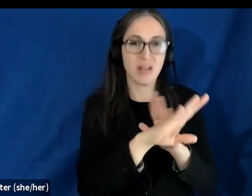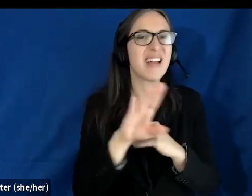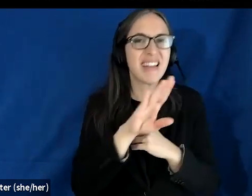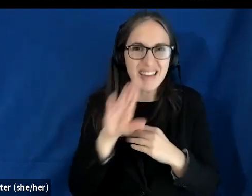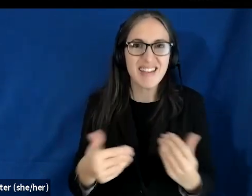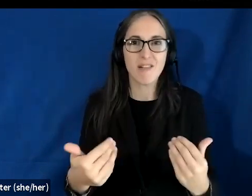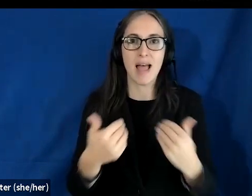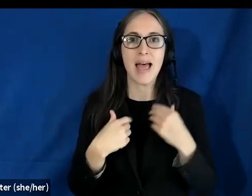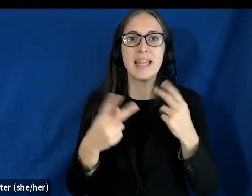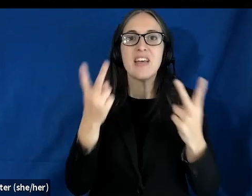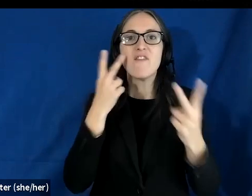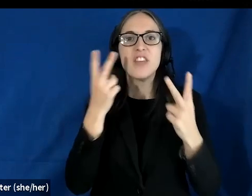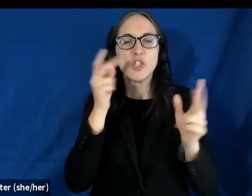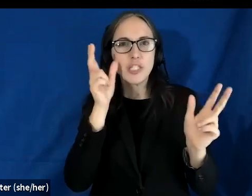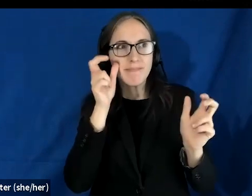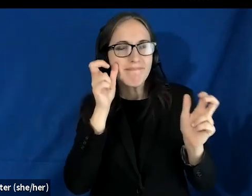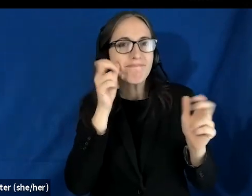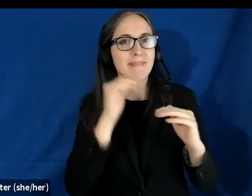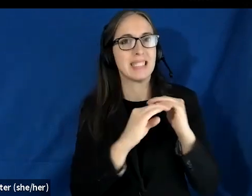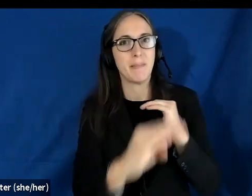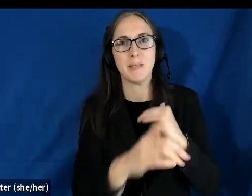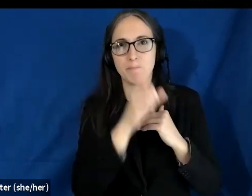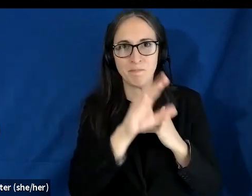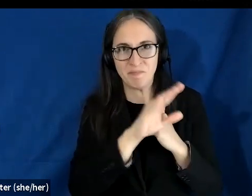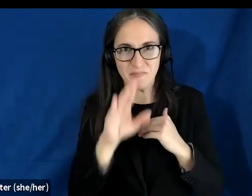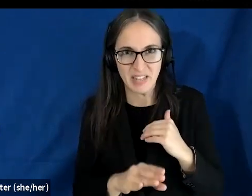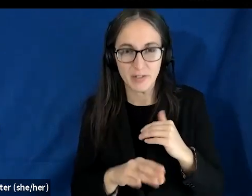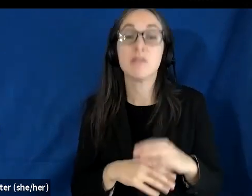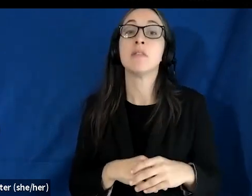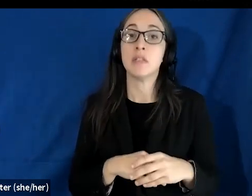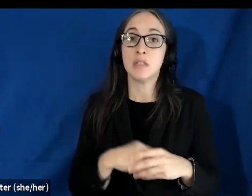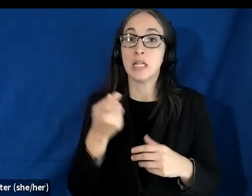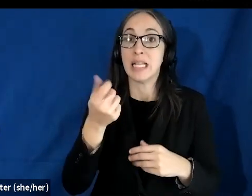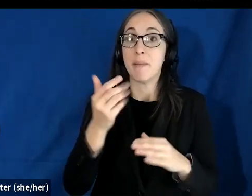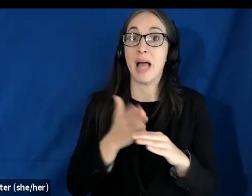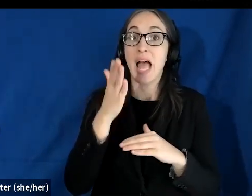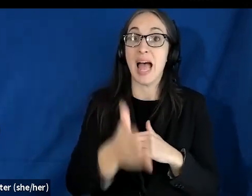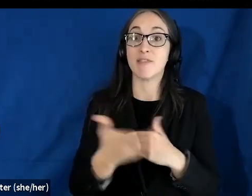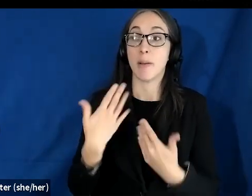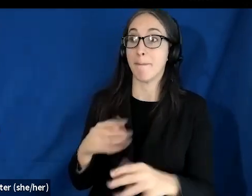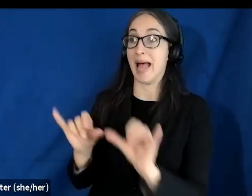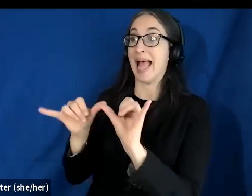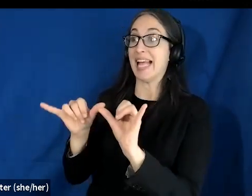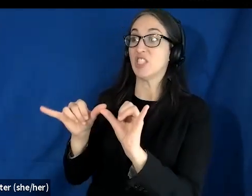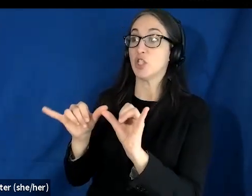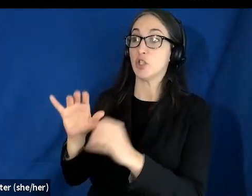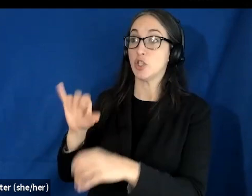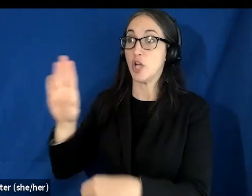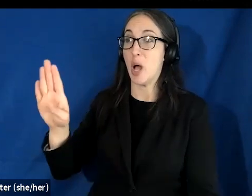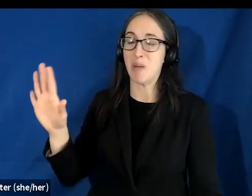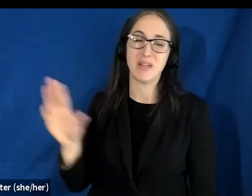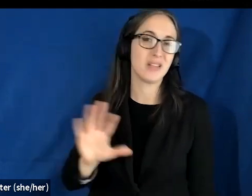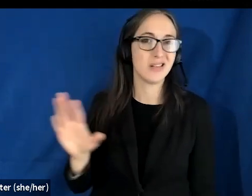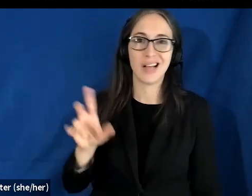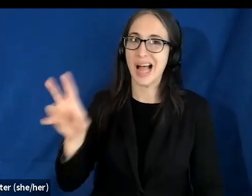vision. And so after that, a short while after that, I had to actually leave my engineering job because it was too